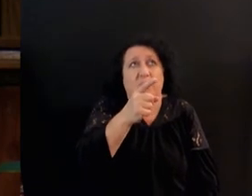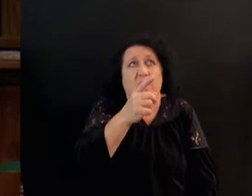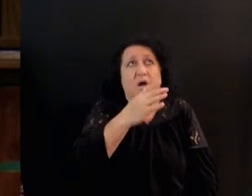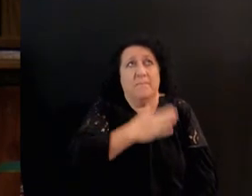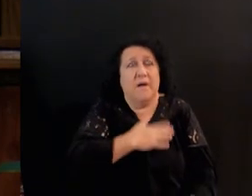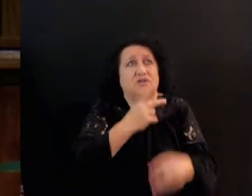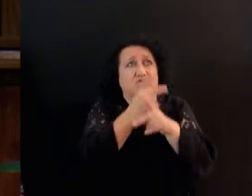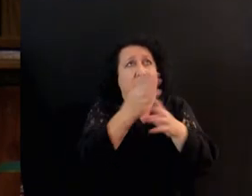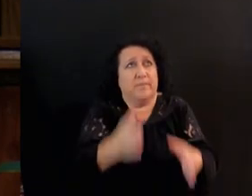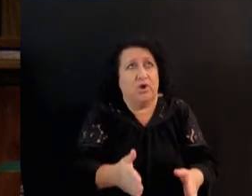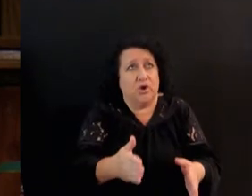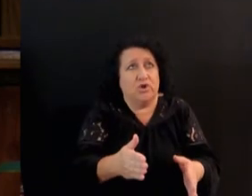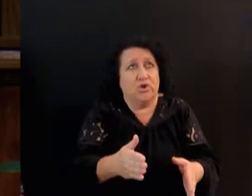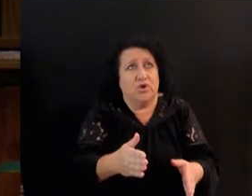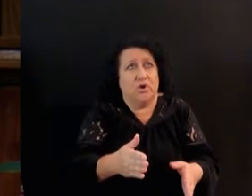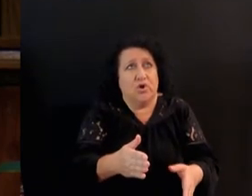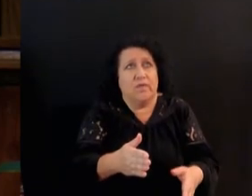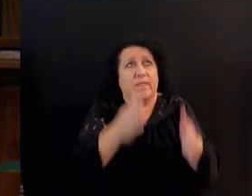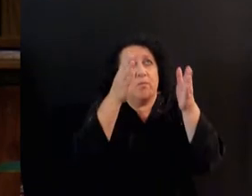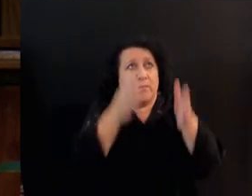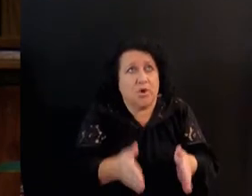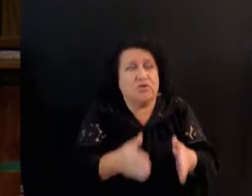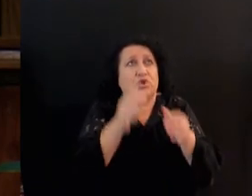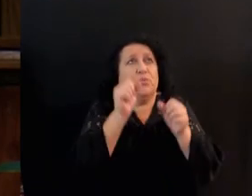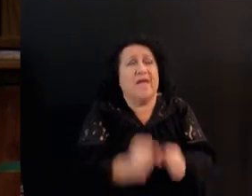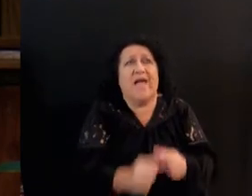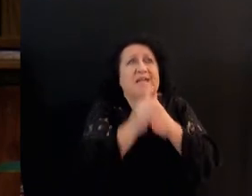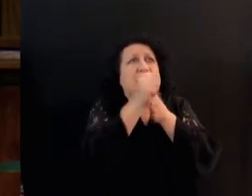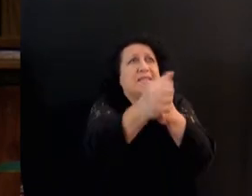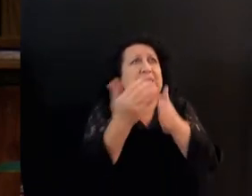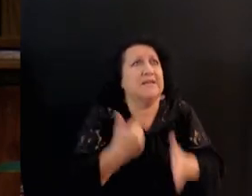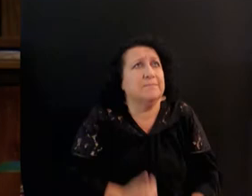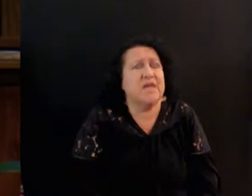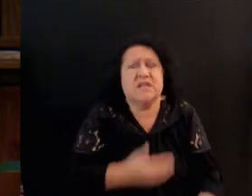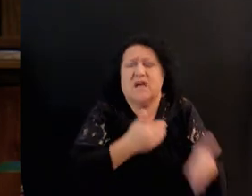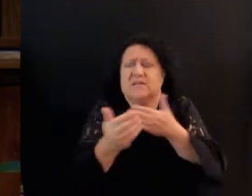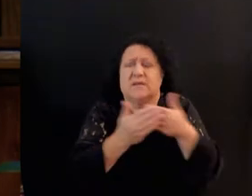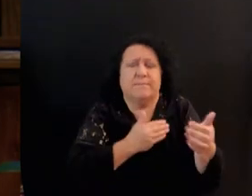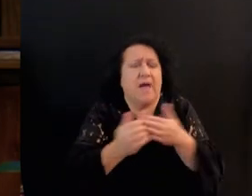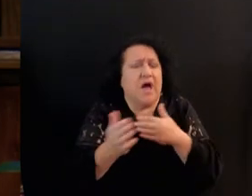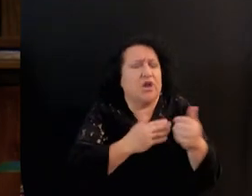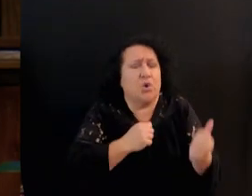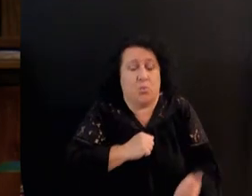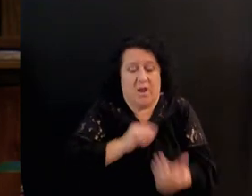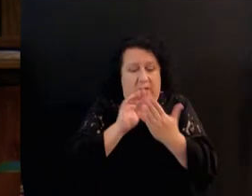the one who can lead me through no matter what it is I may face.